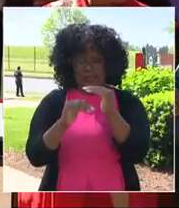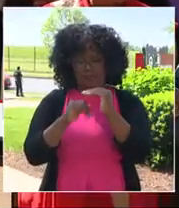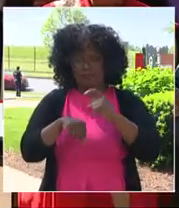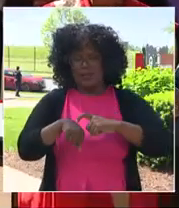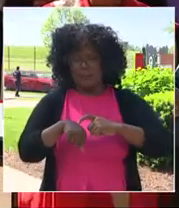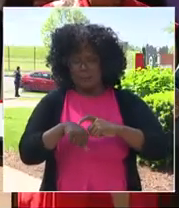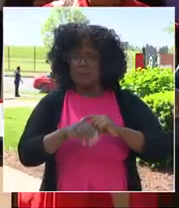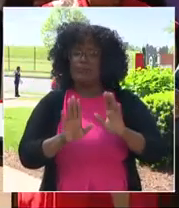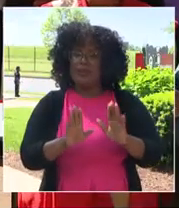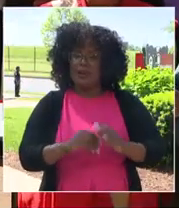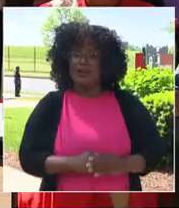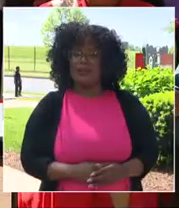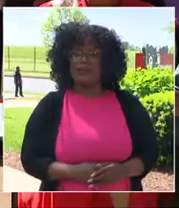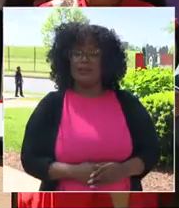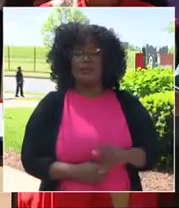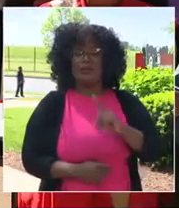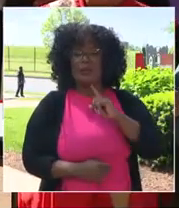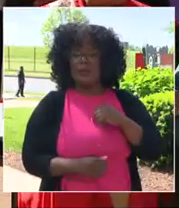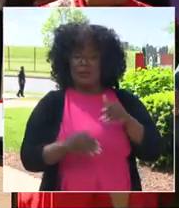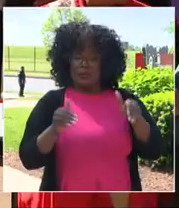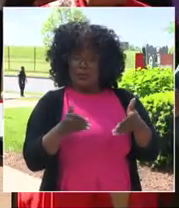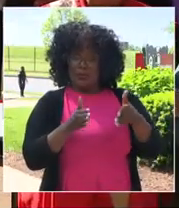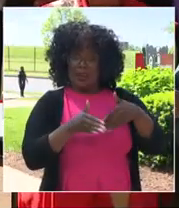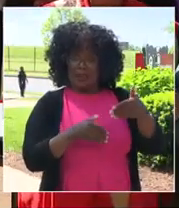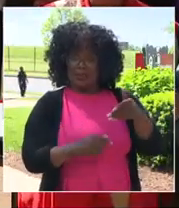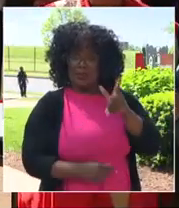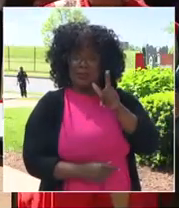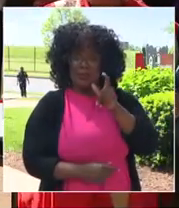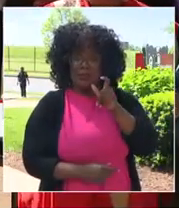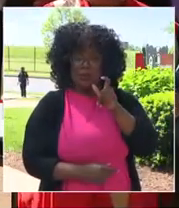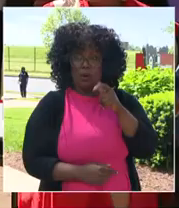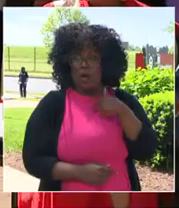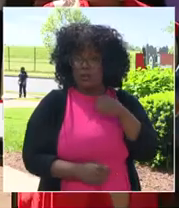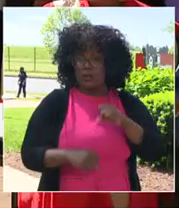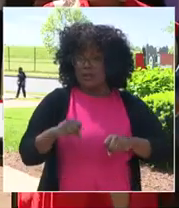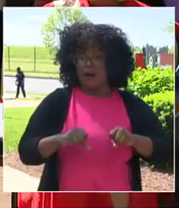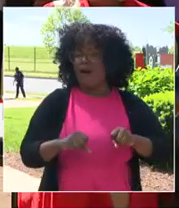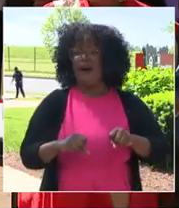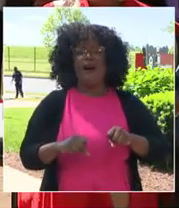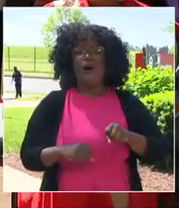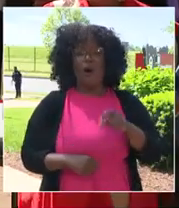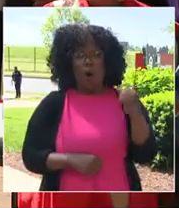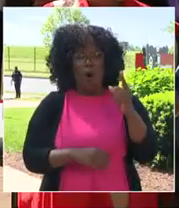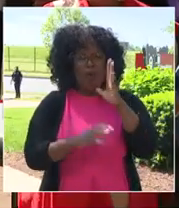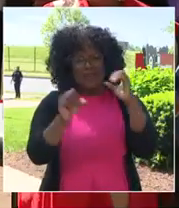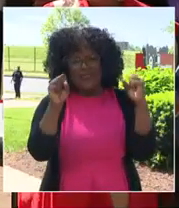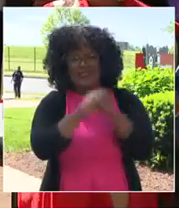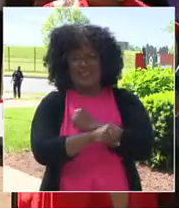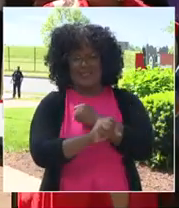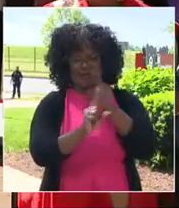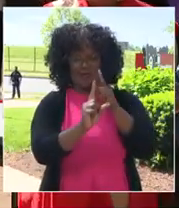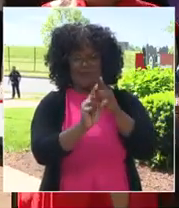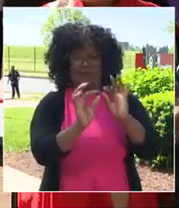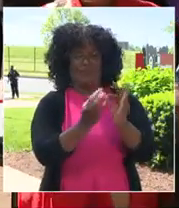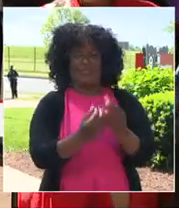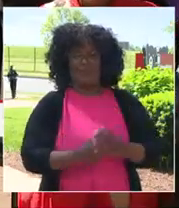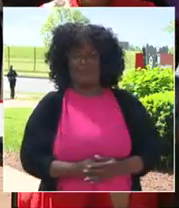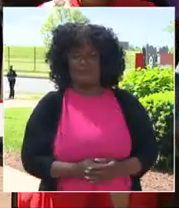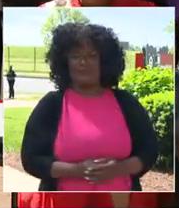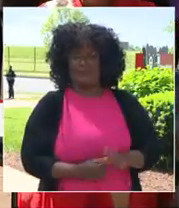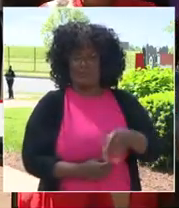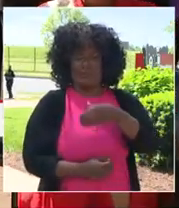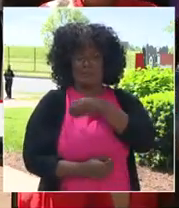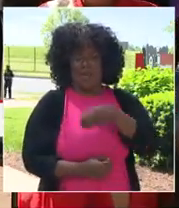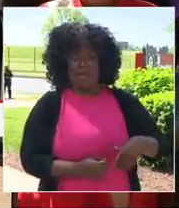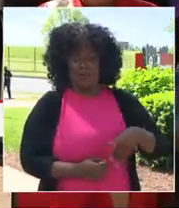honor to introduce someone who has never wavered in her fight for DC families, the incomparable Mayor Muriel Bowser. Let's give her a hand. And I thank